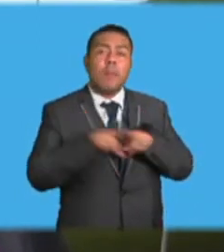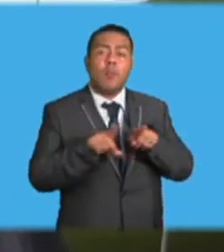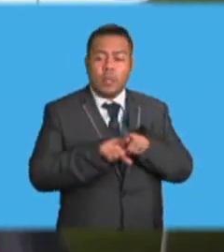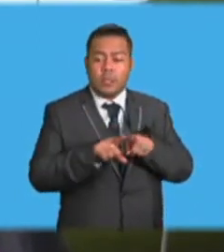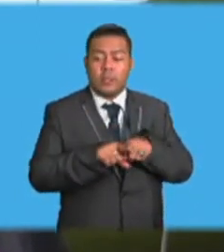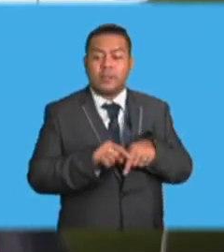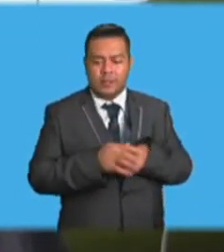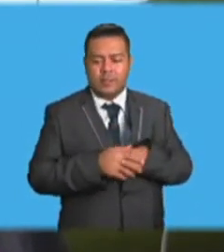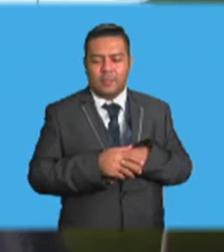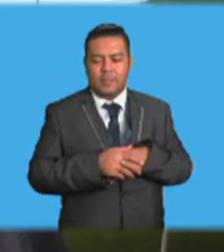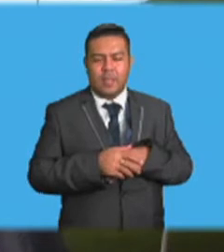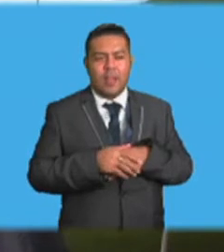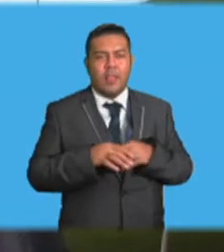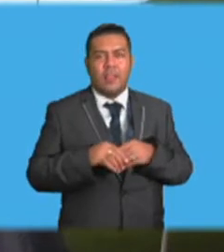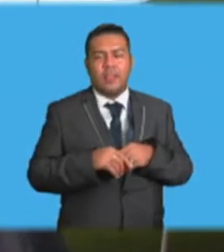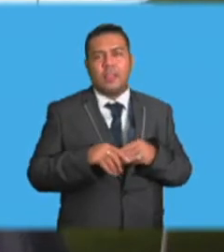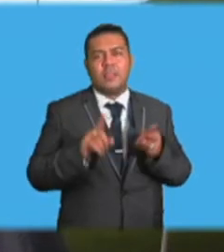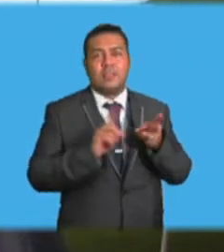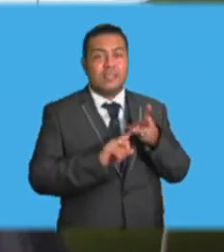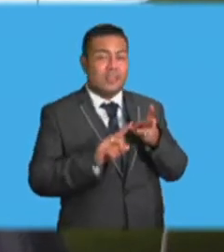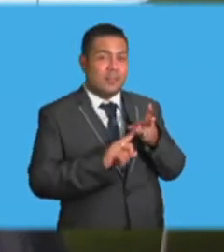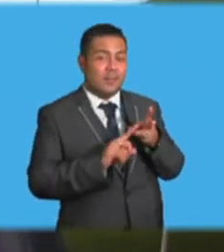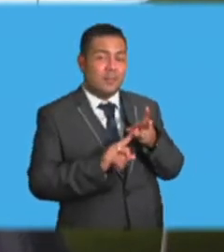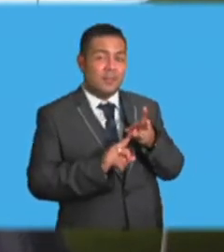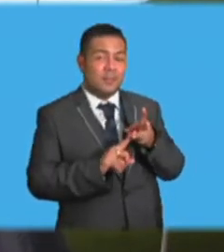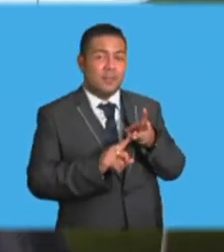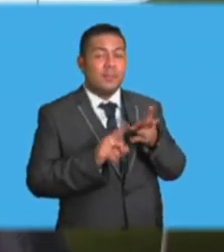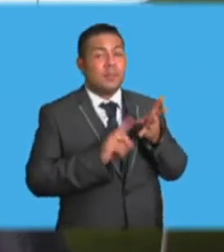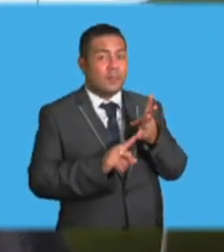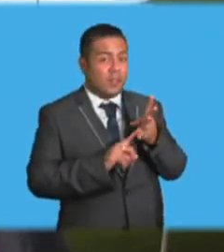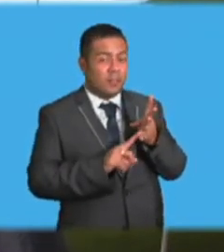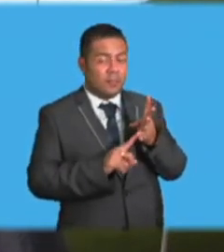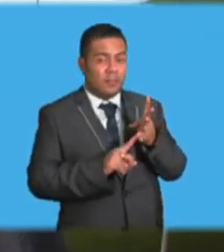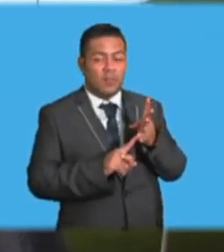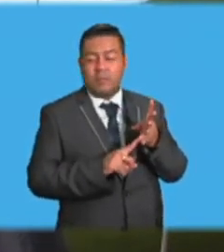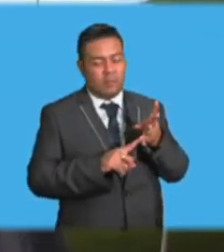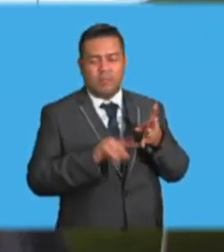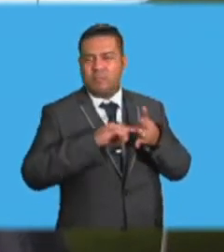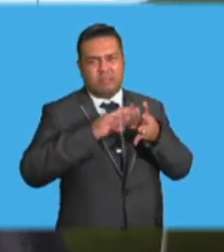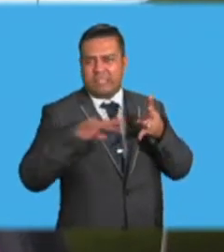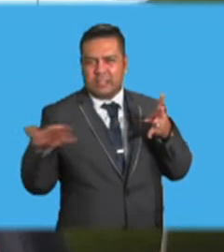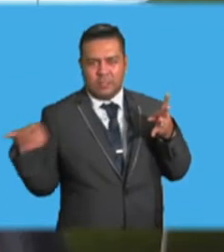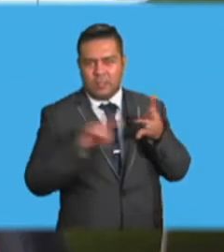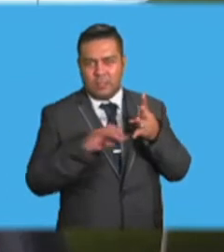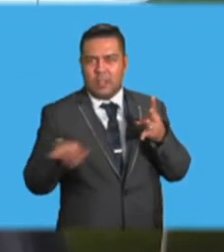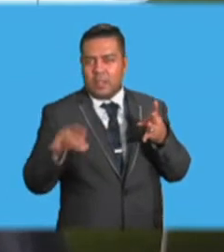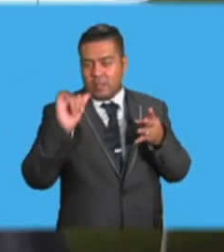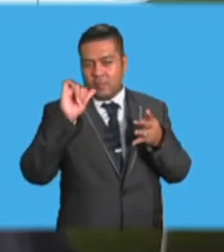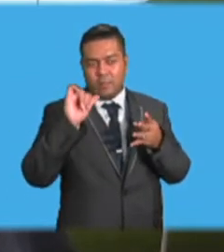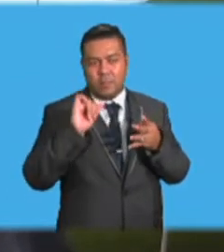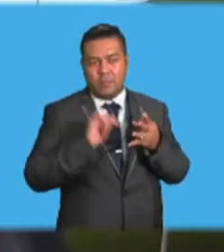the Kabir Sad Dharma Pasrahak Mahasabha, Sri Sanatan Dharam Prohit Brahma Mahasabha